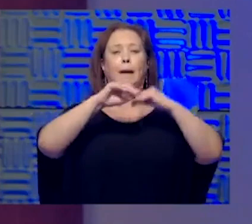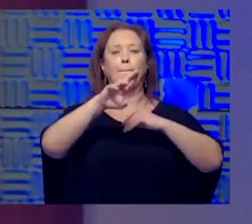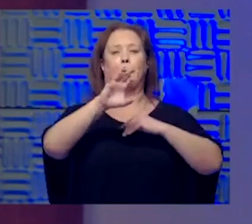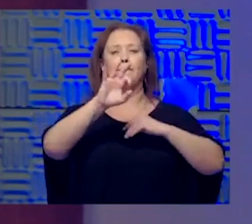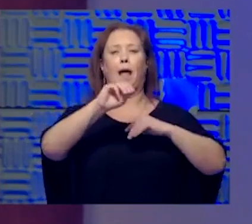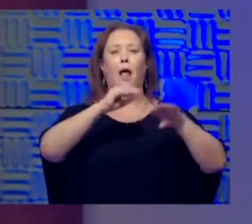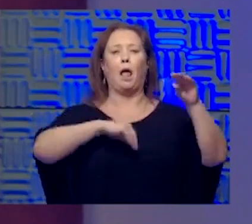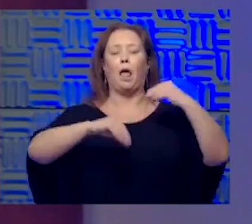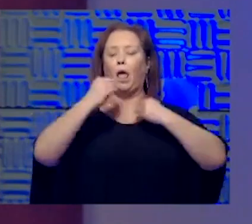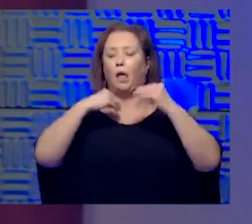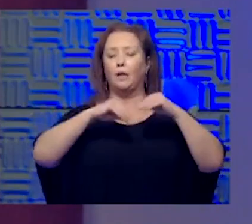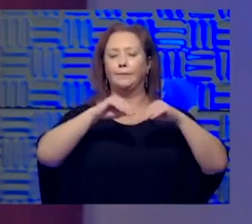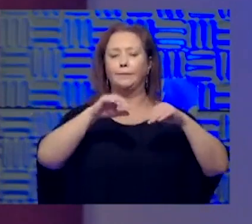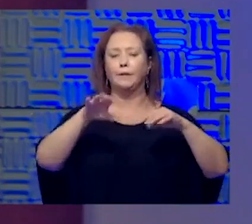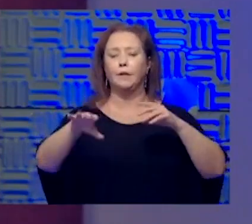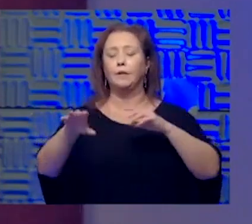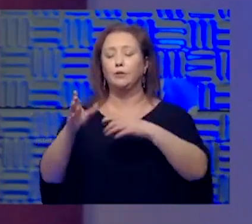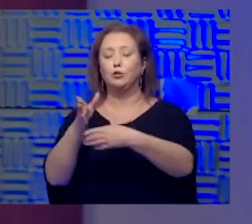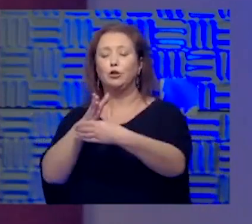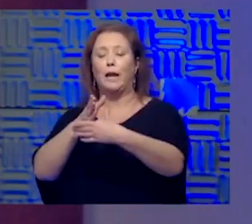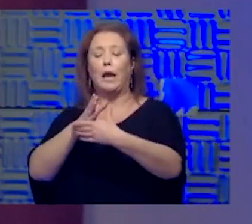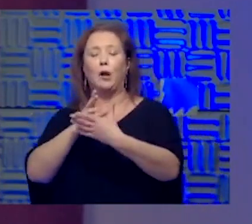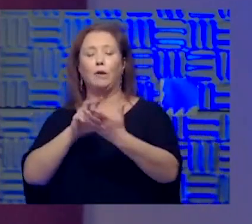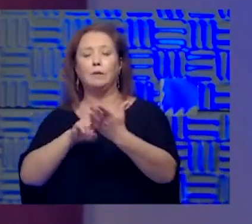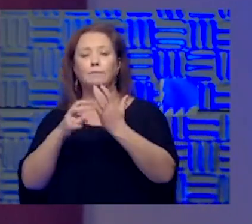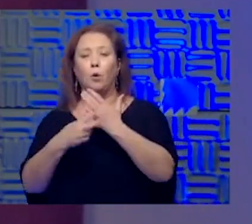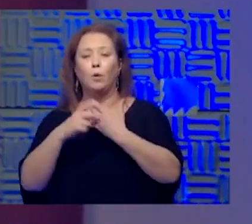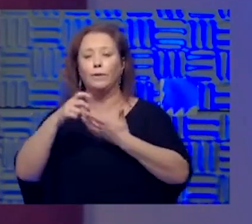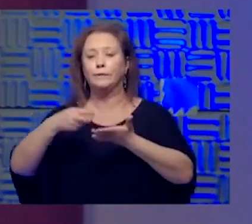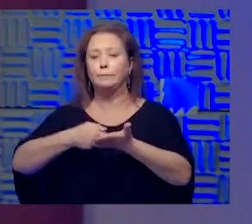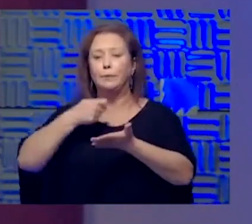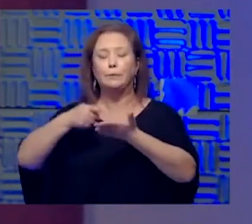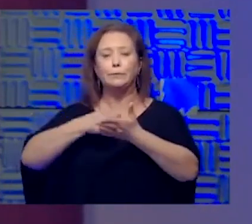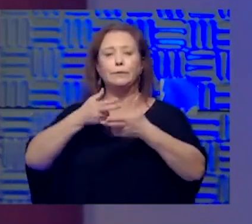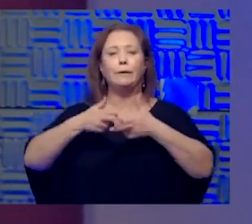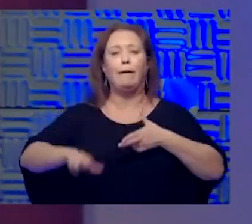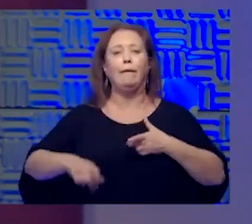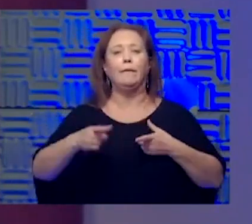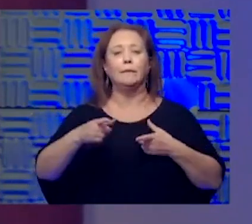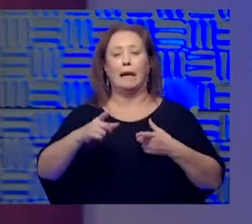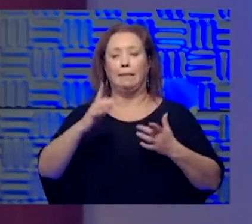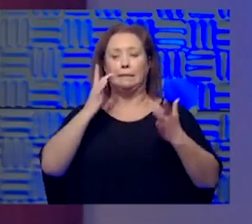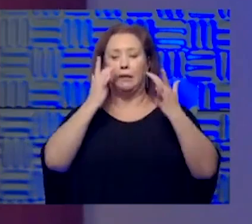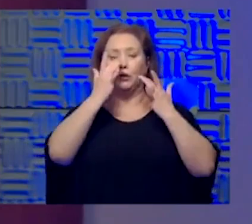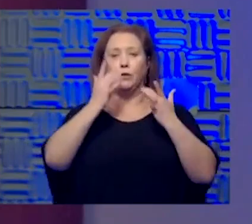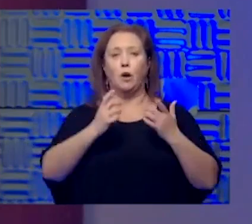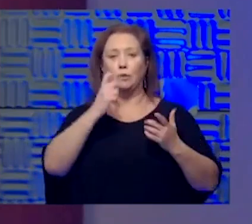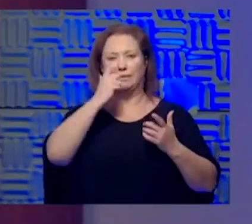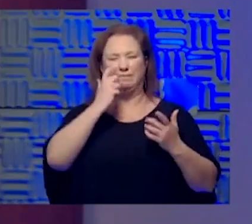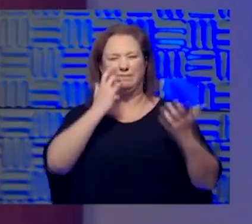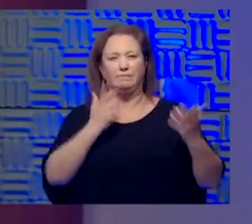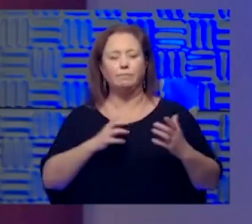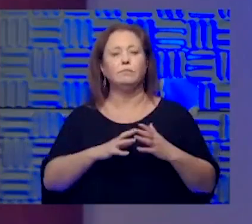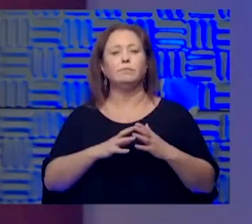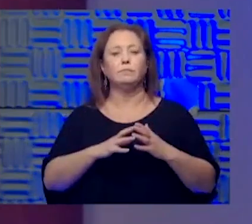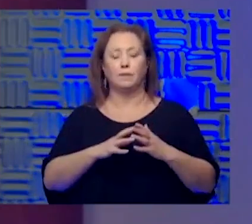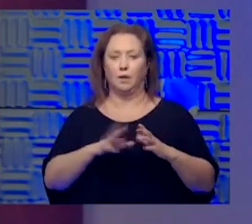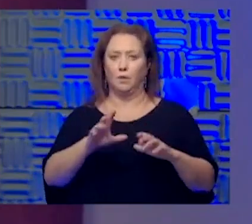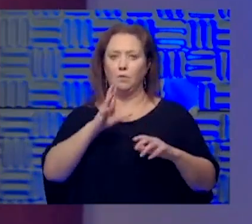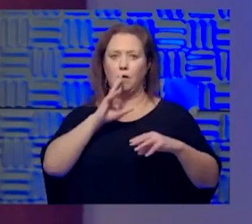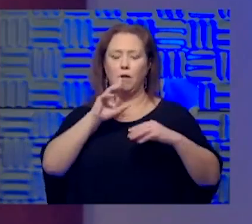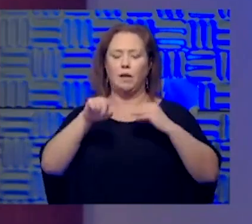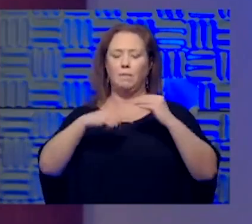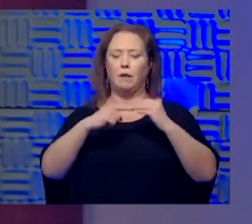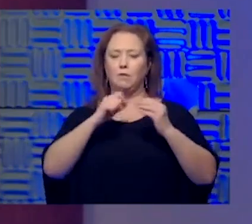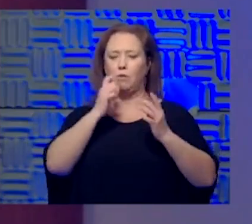same utensils and then possibly afterwards touching their nose because it itches. We are talking all the time